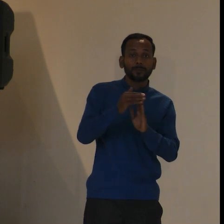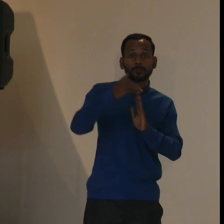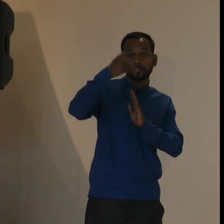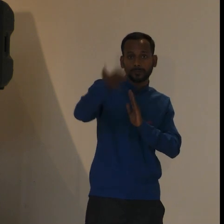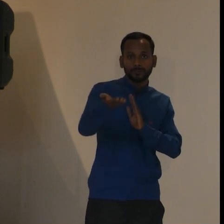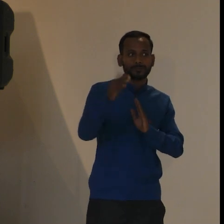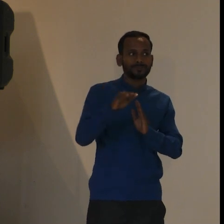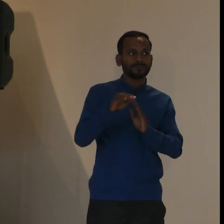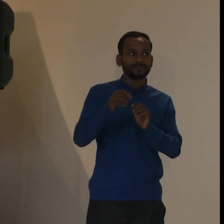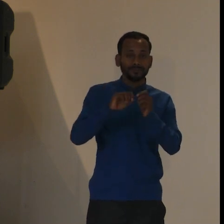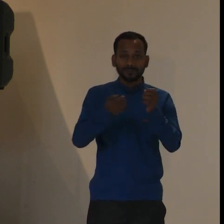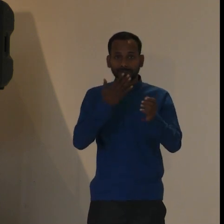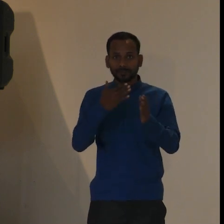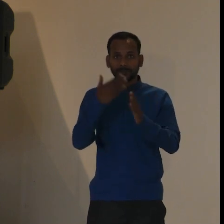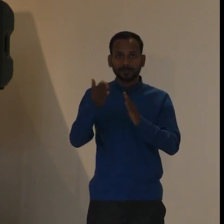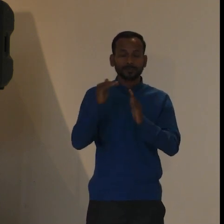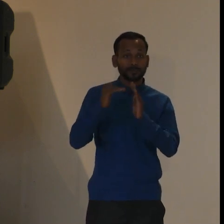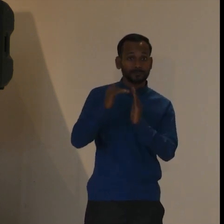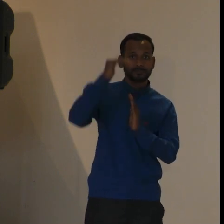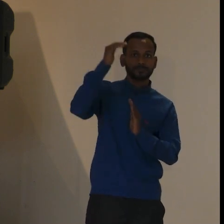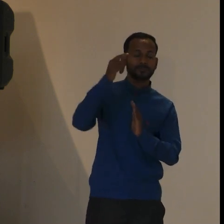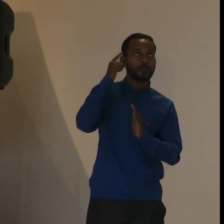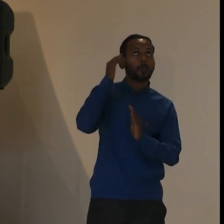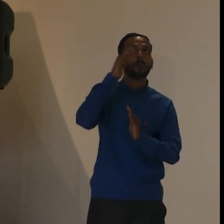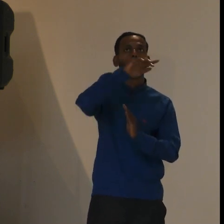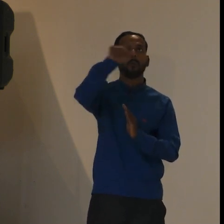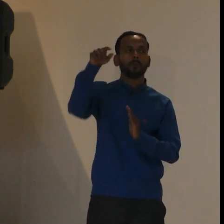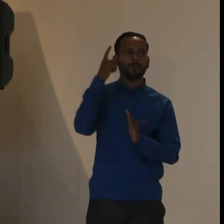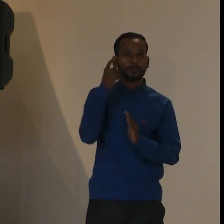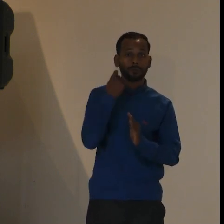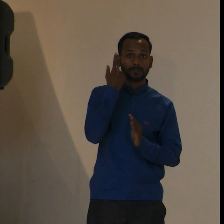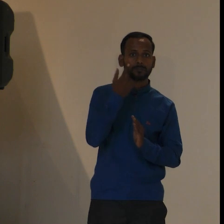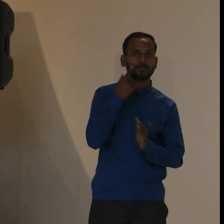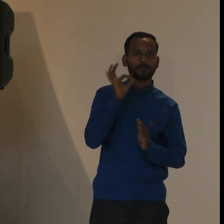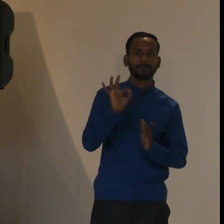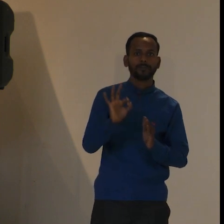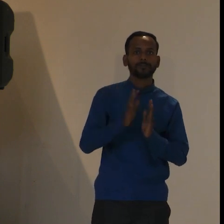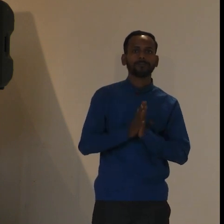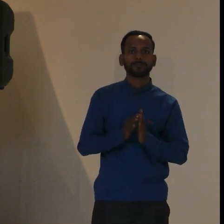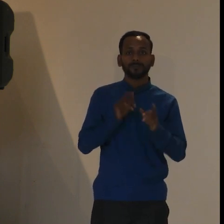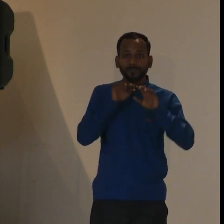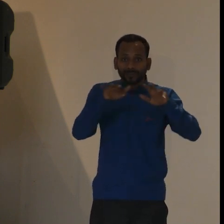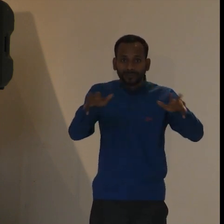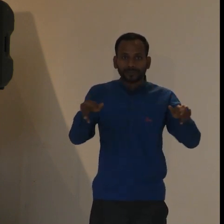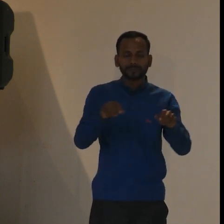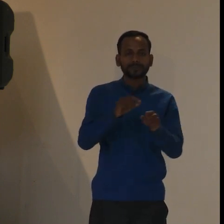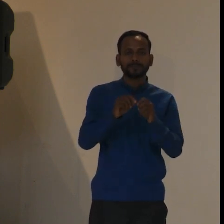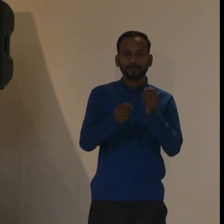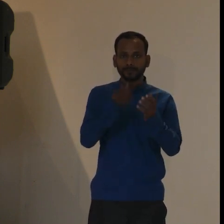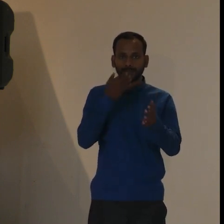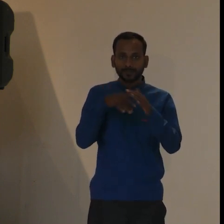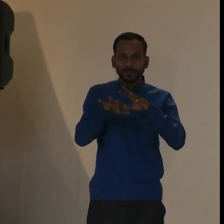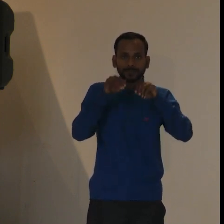alternate truths out there when it comes to medicine, which we see, we need to get this access to the history of medicine.